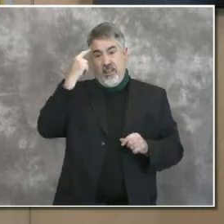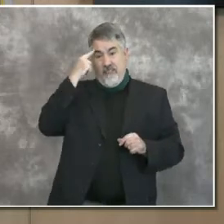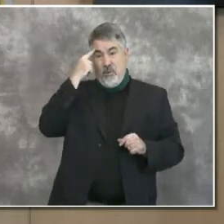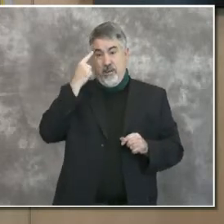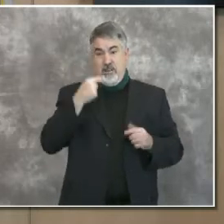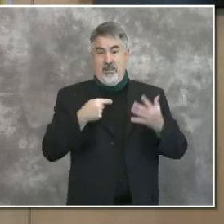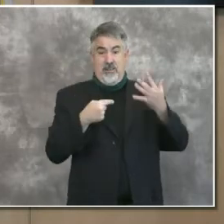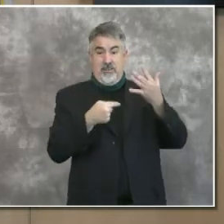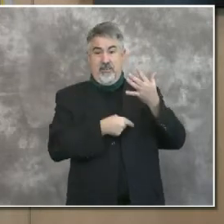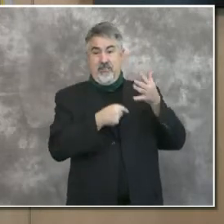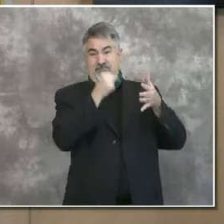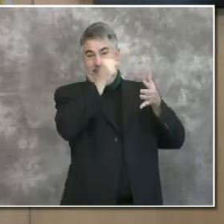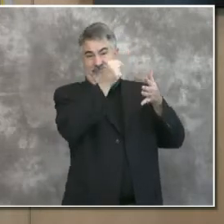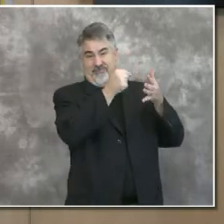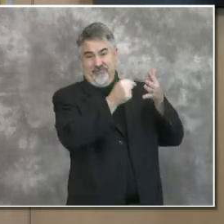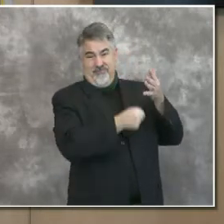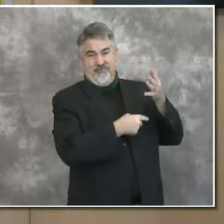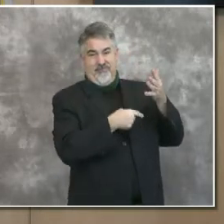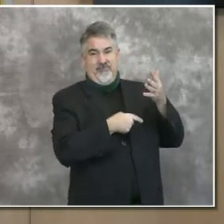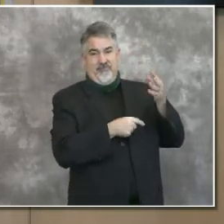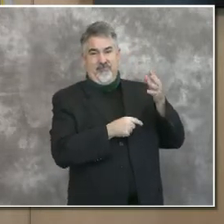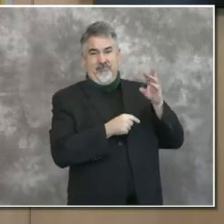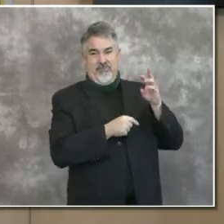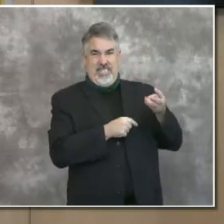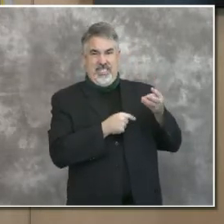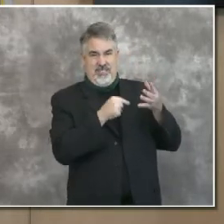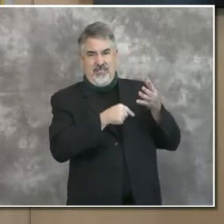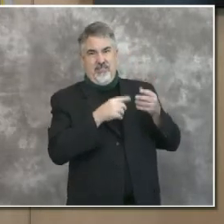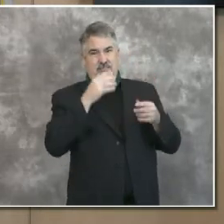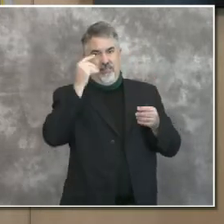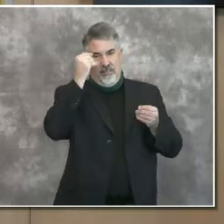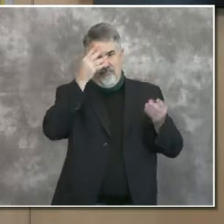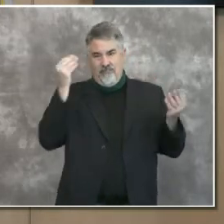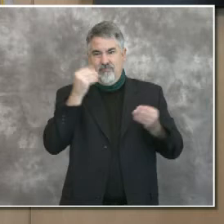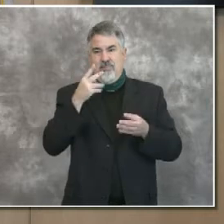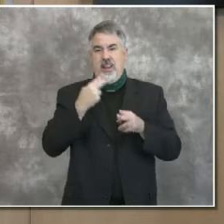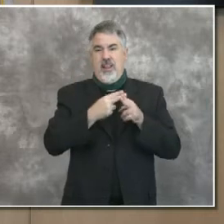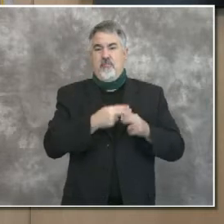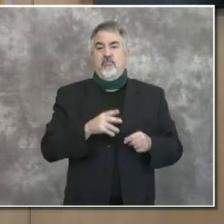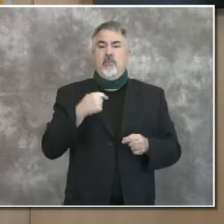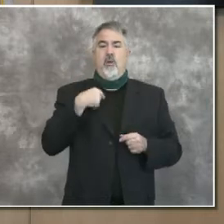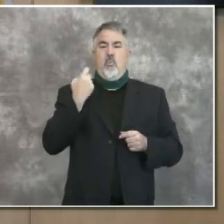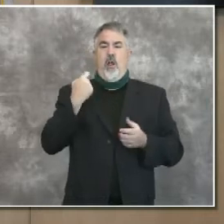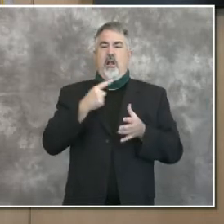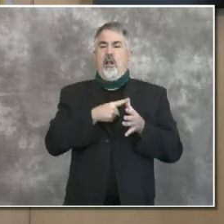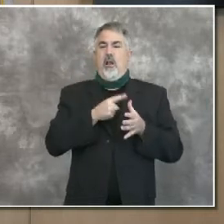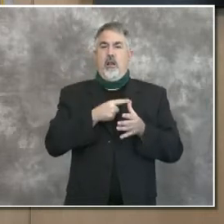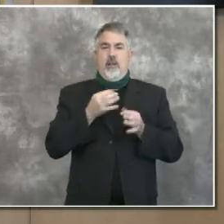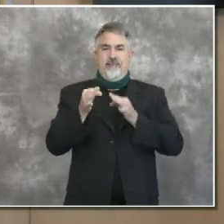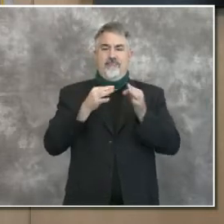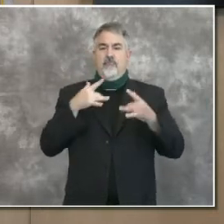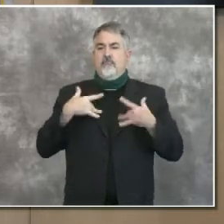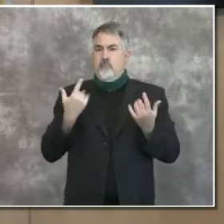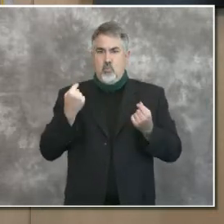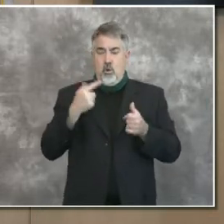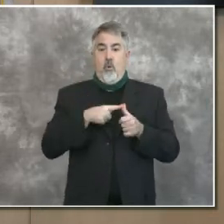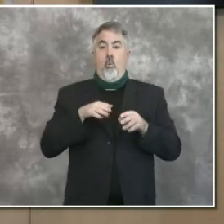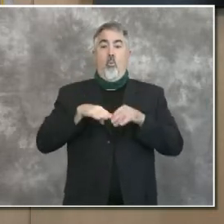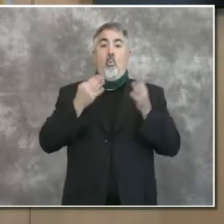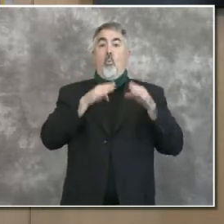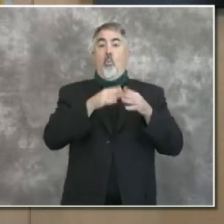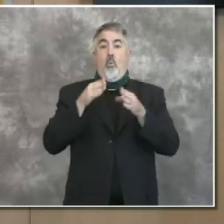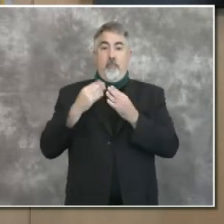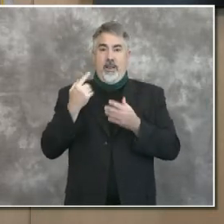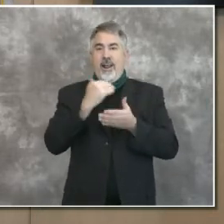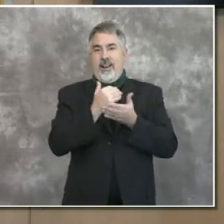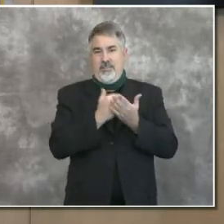forward, and in particular, he talked a little bit about the stages of opening, with us currently being in step 1. Our ability to